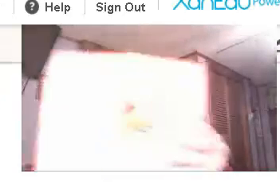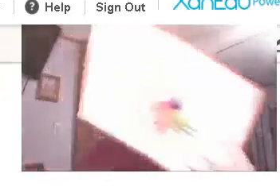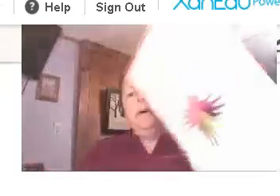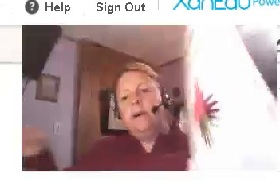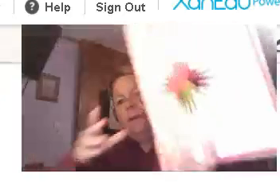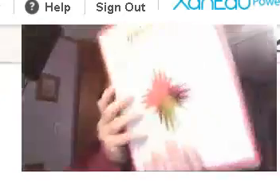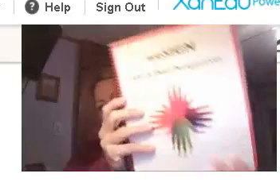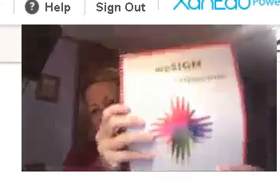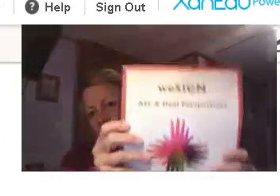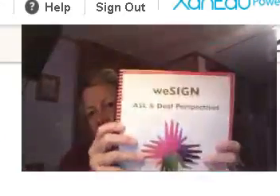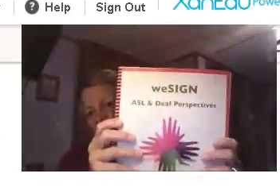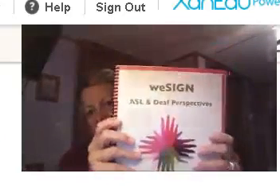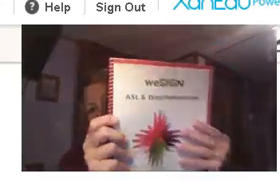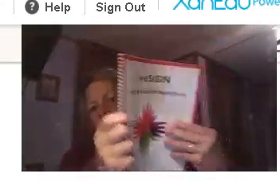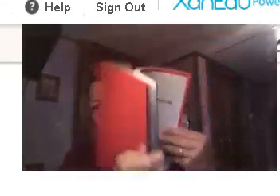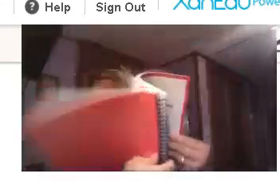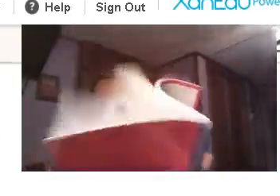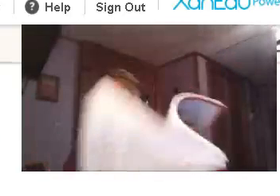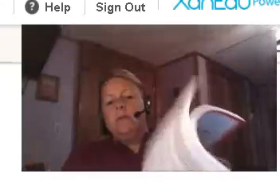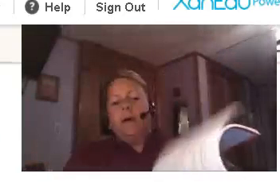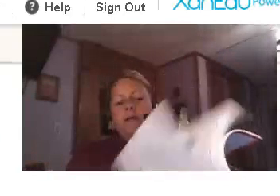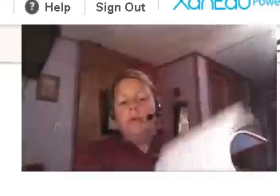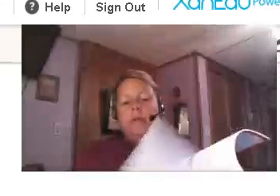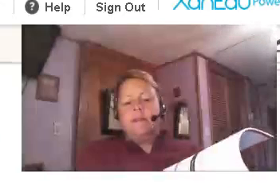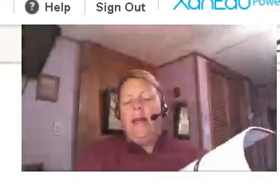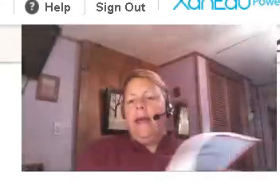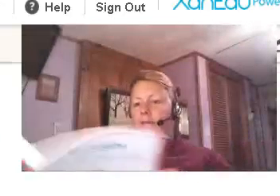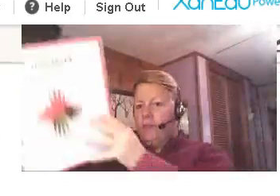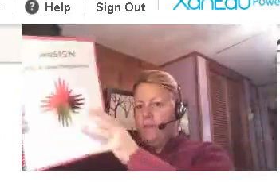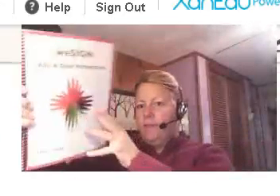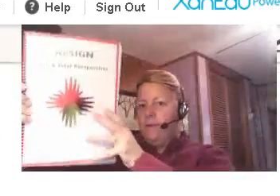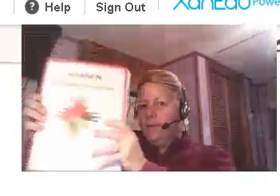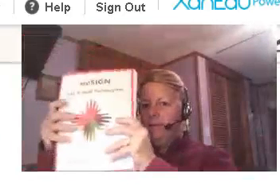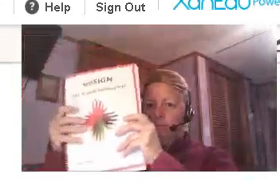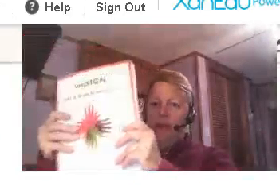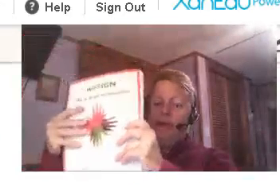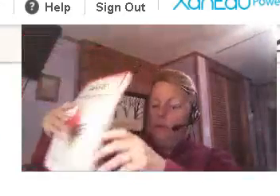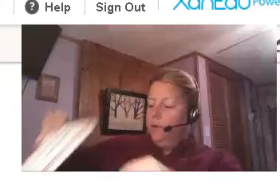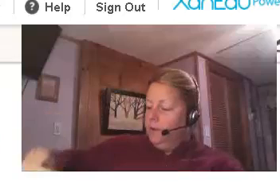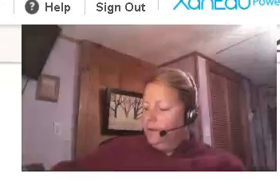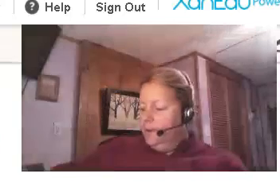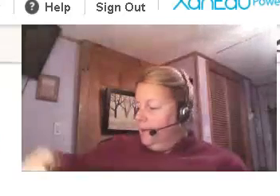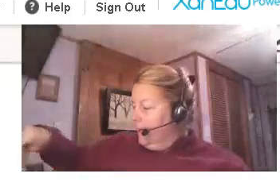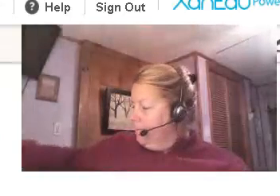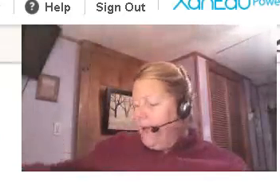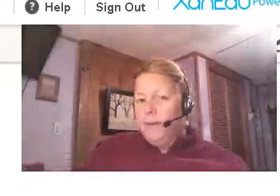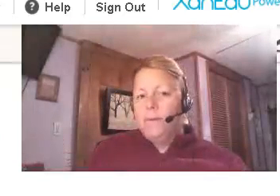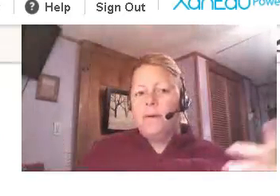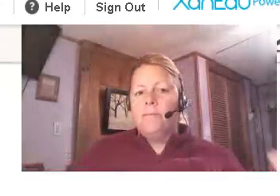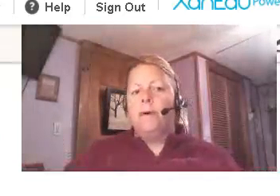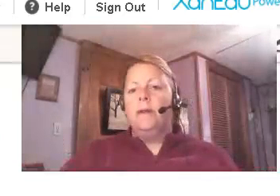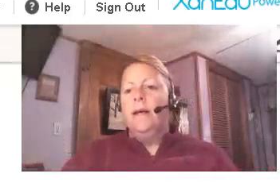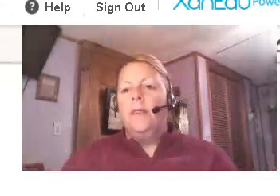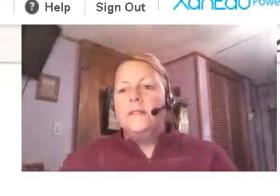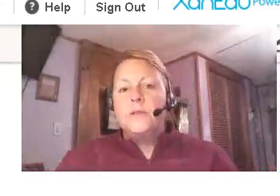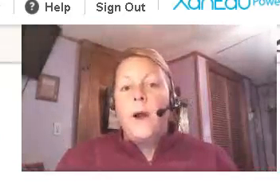We Sign book. And my students have this manual in